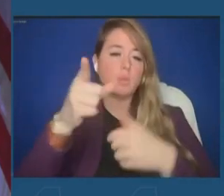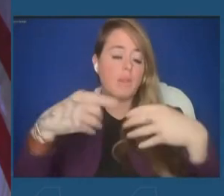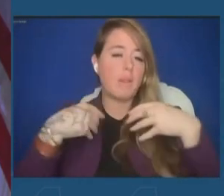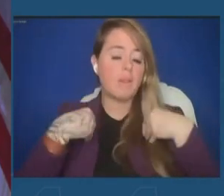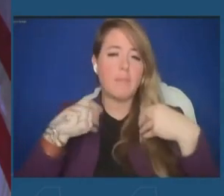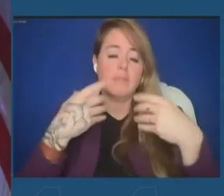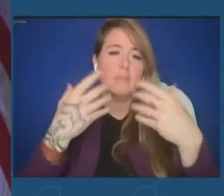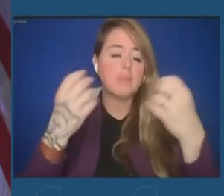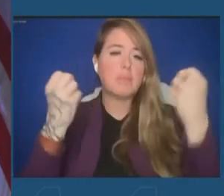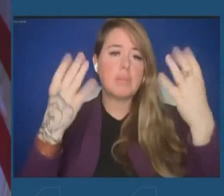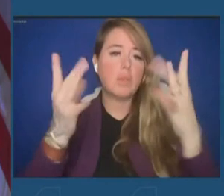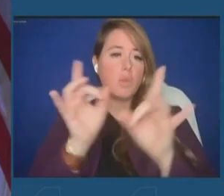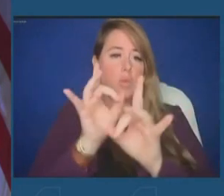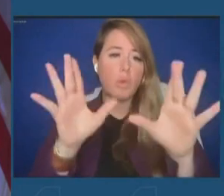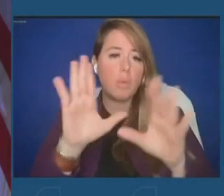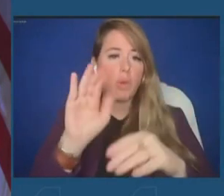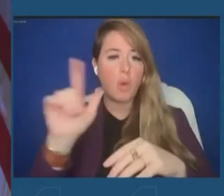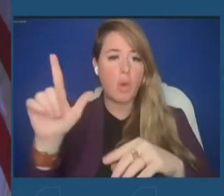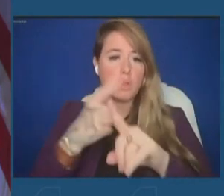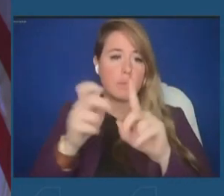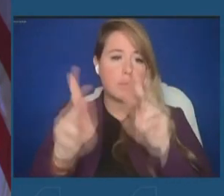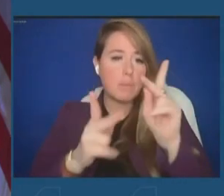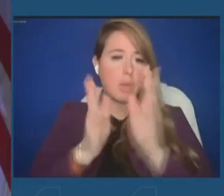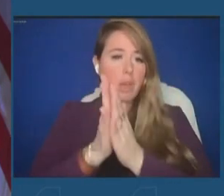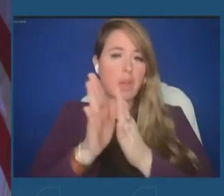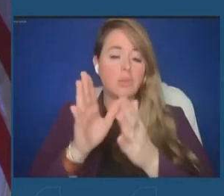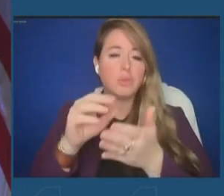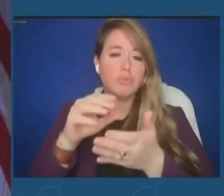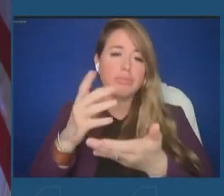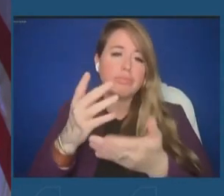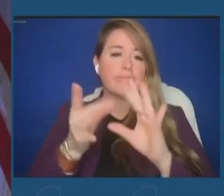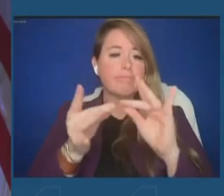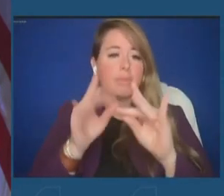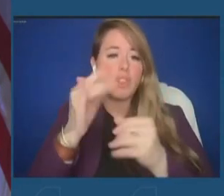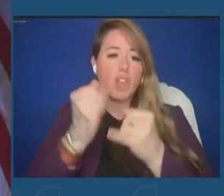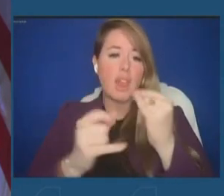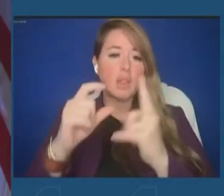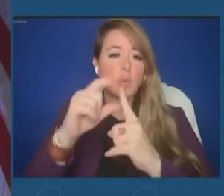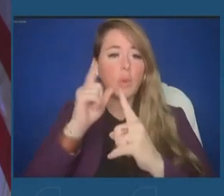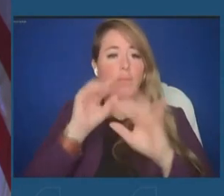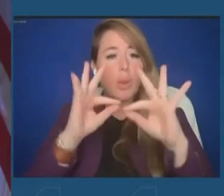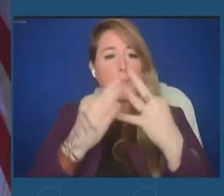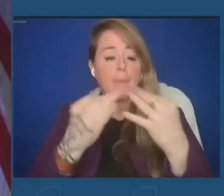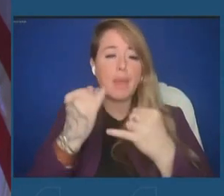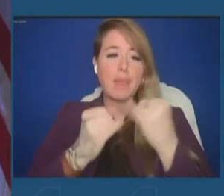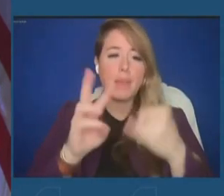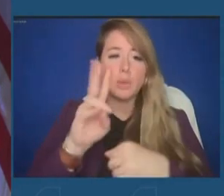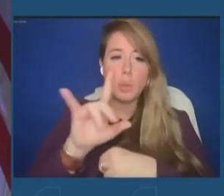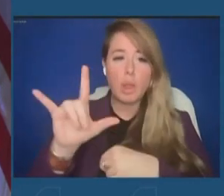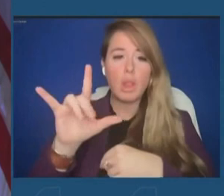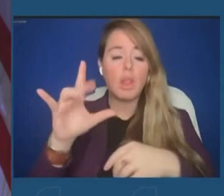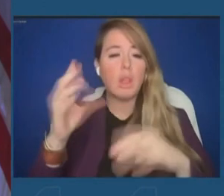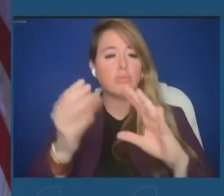people, asking them to record their last words for their family, or could they do a last will and testament over the phone.